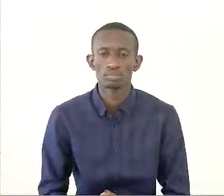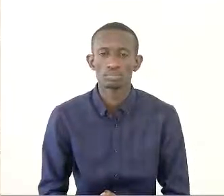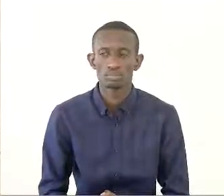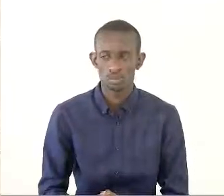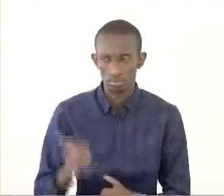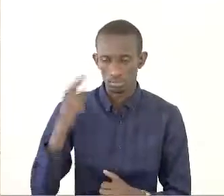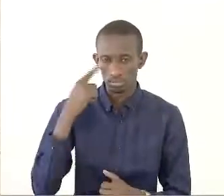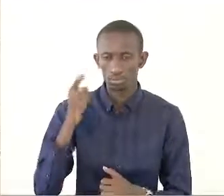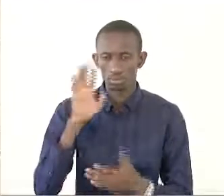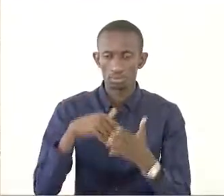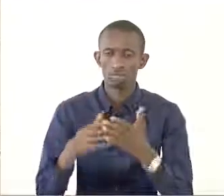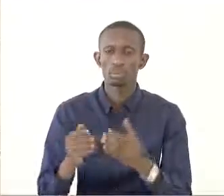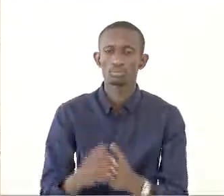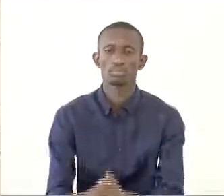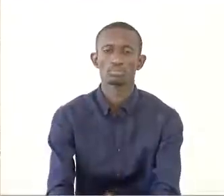part.